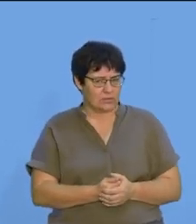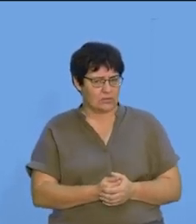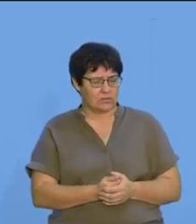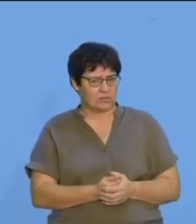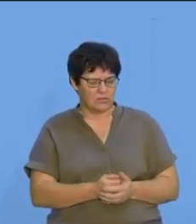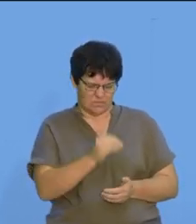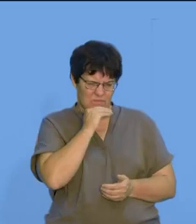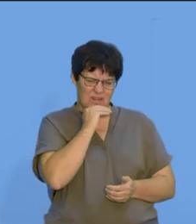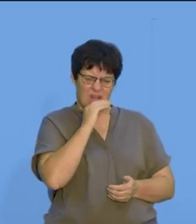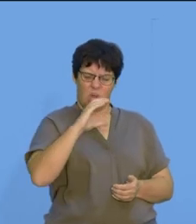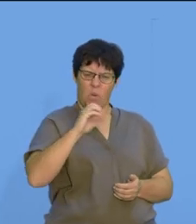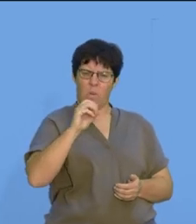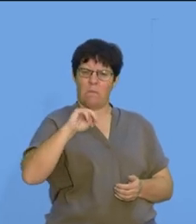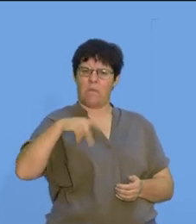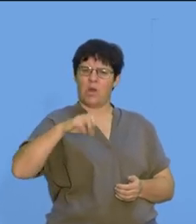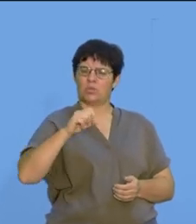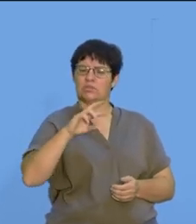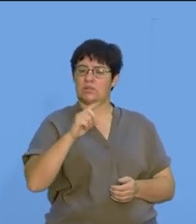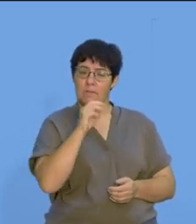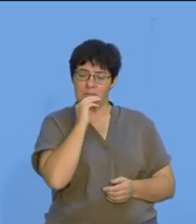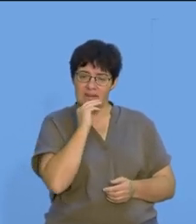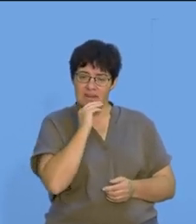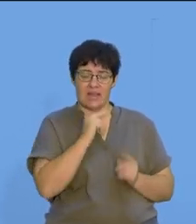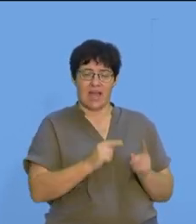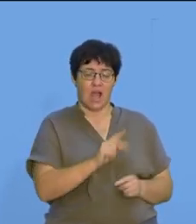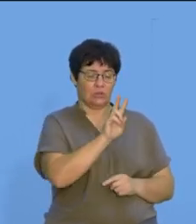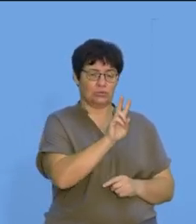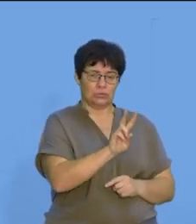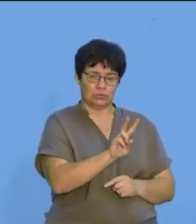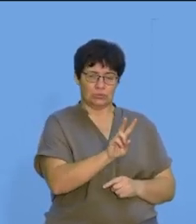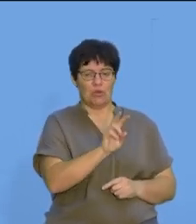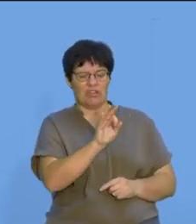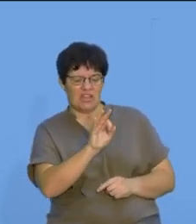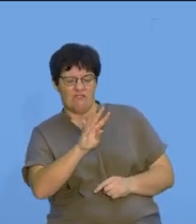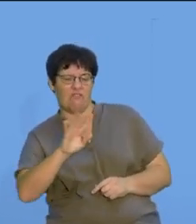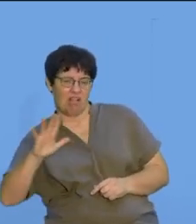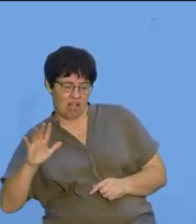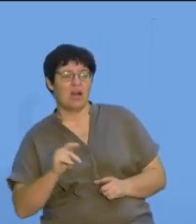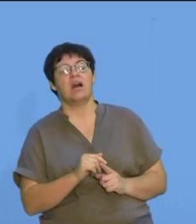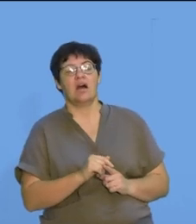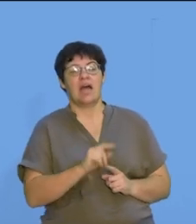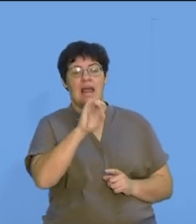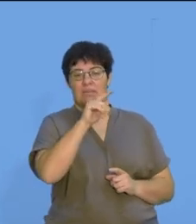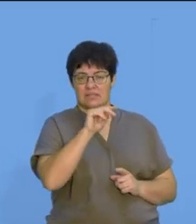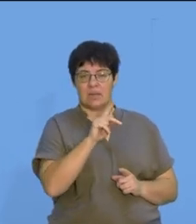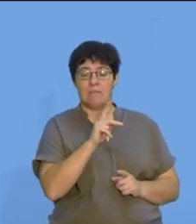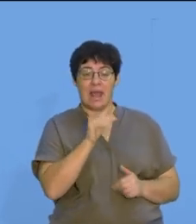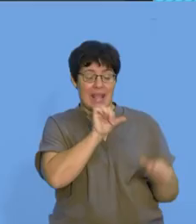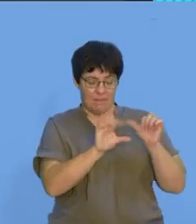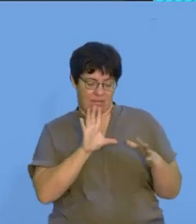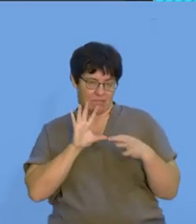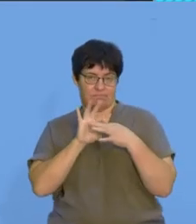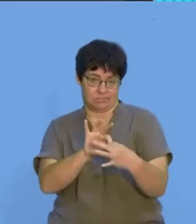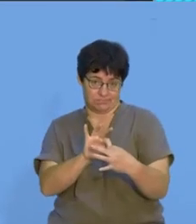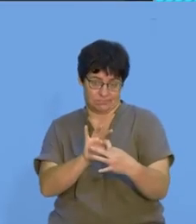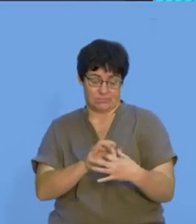exactly do we mean by a compound? We're talking about a substance that consists of two or more elements of different types that are chemically bonded together.